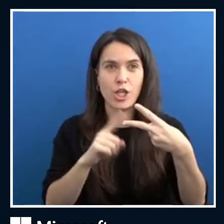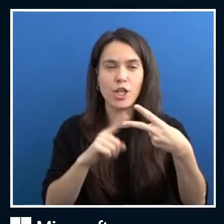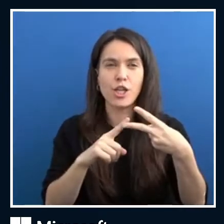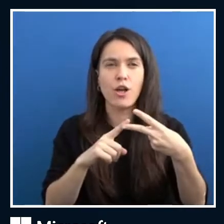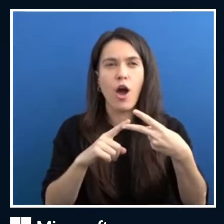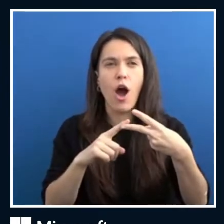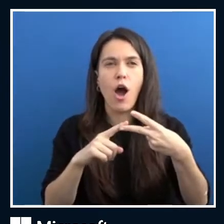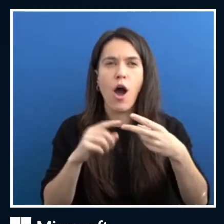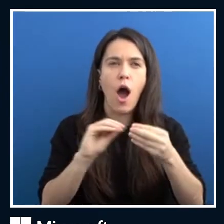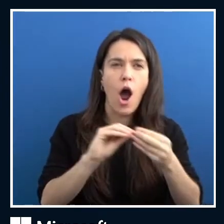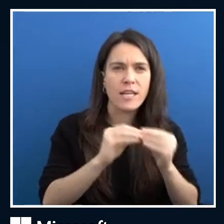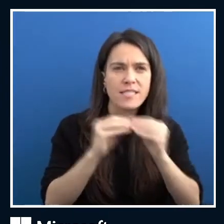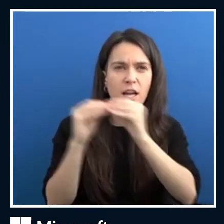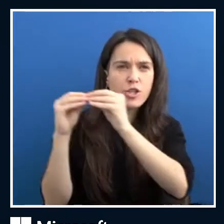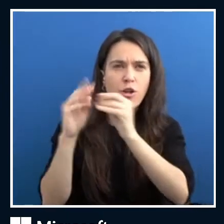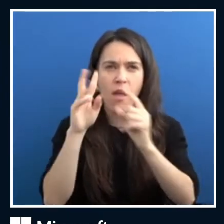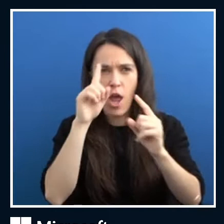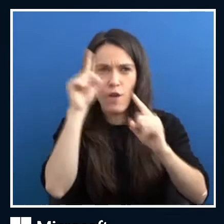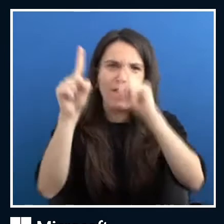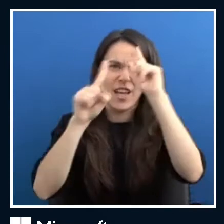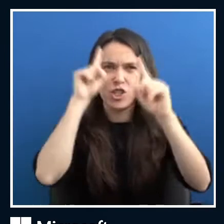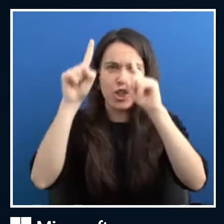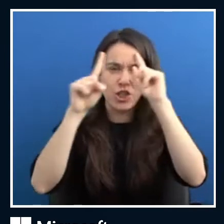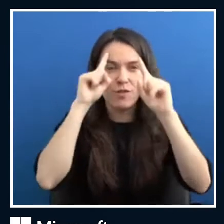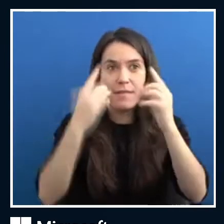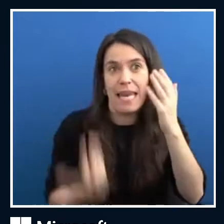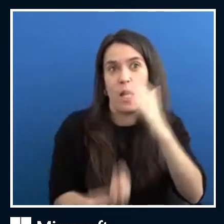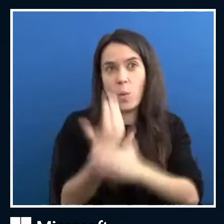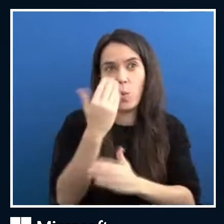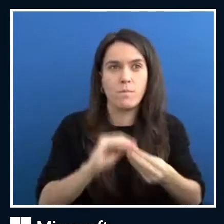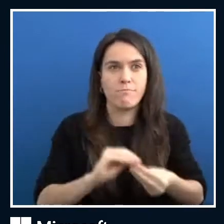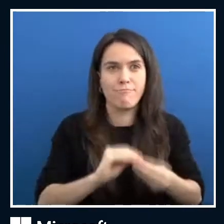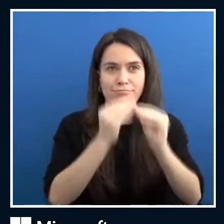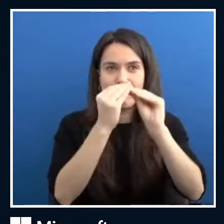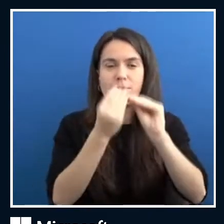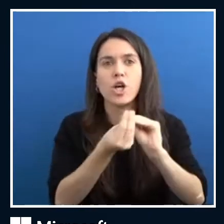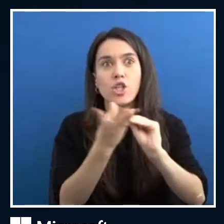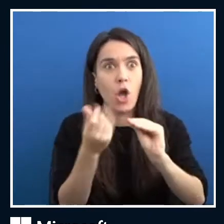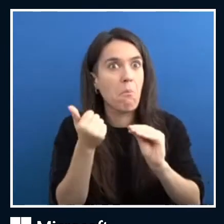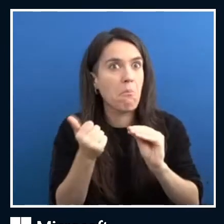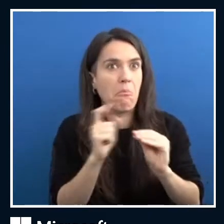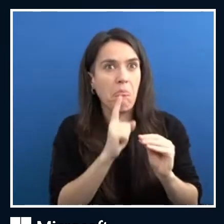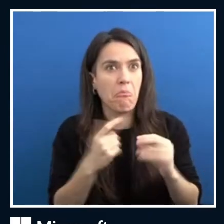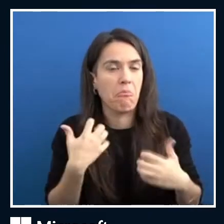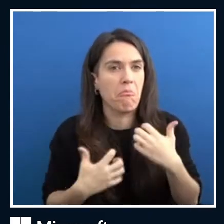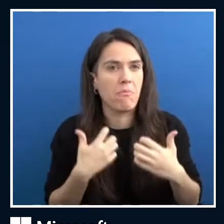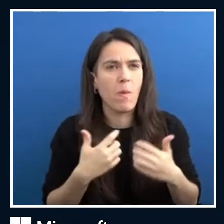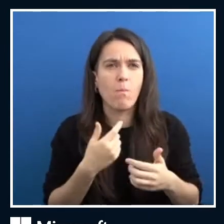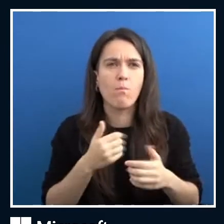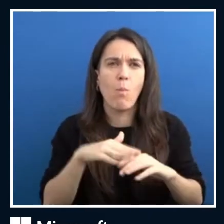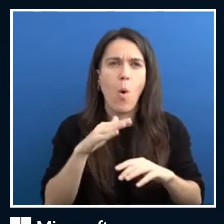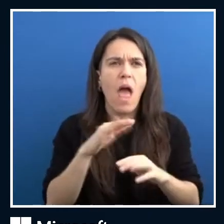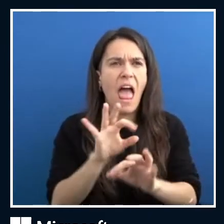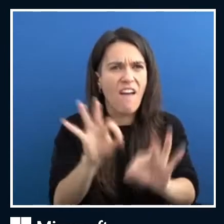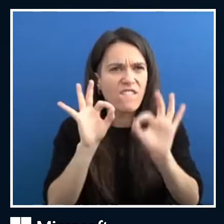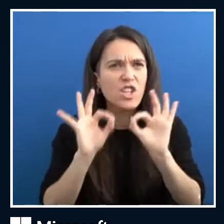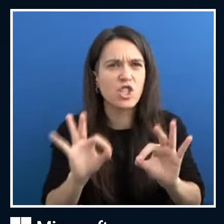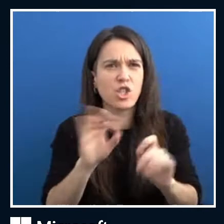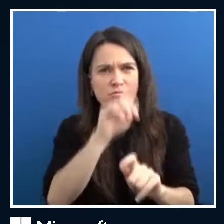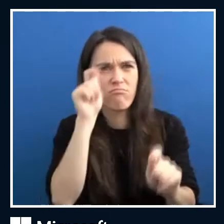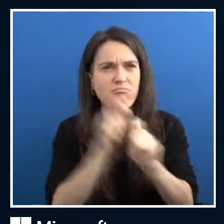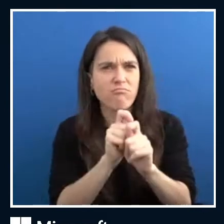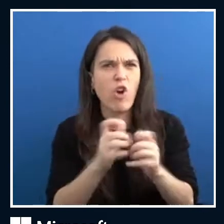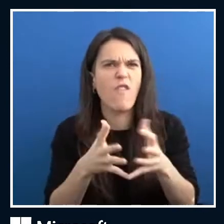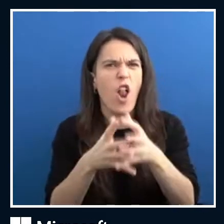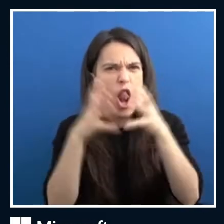of different innovations, some of them related to efficiency to process larger data streams.